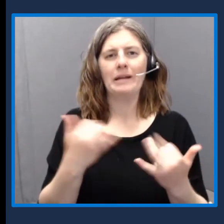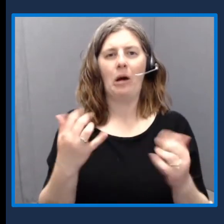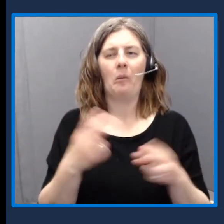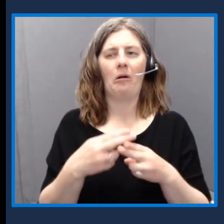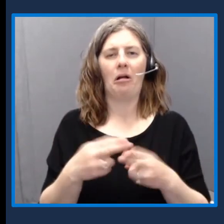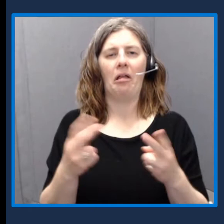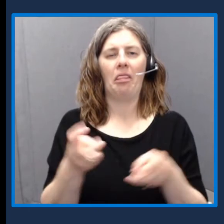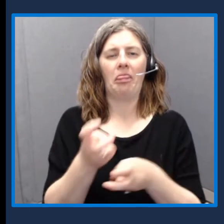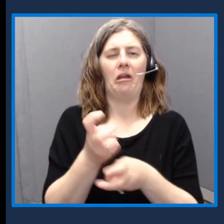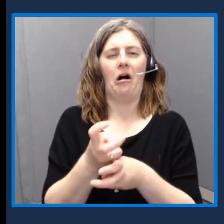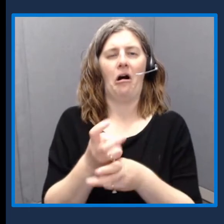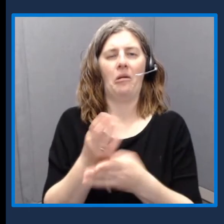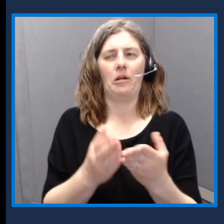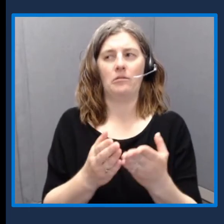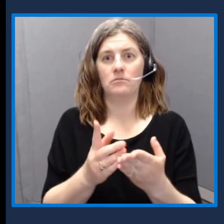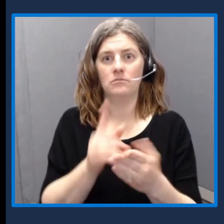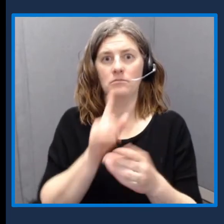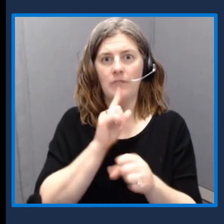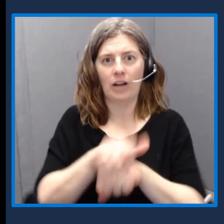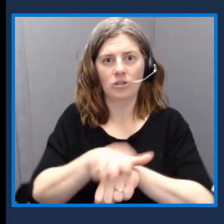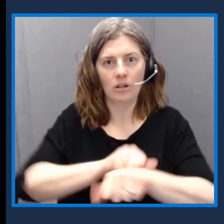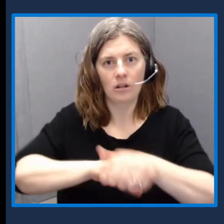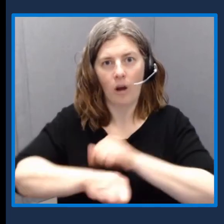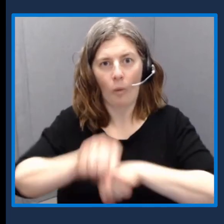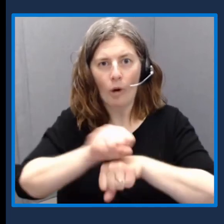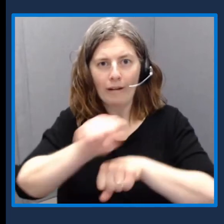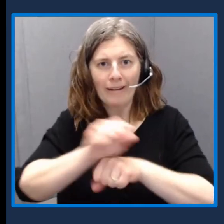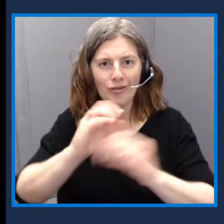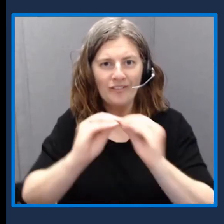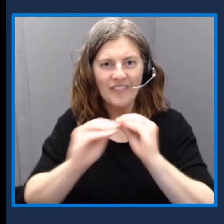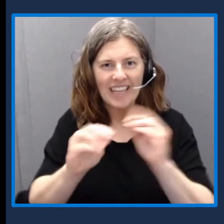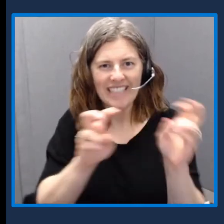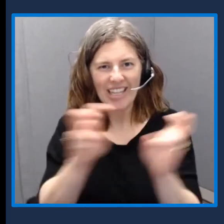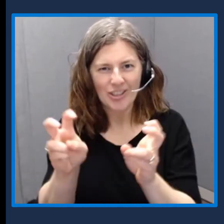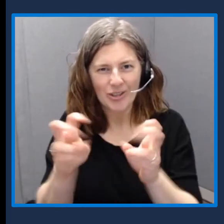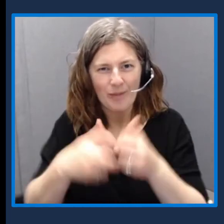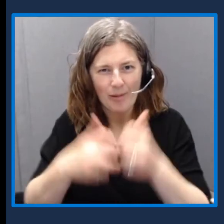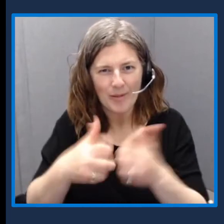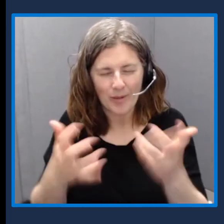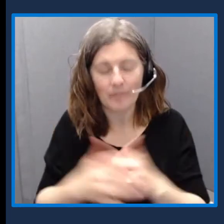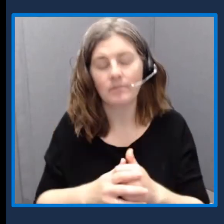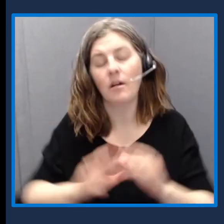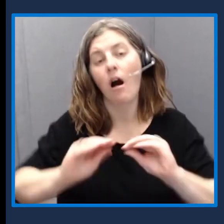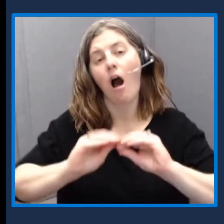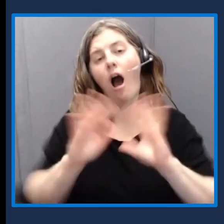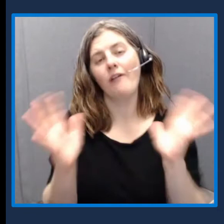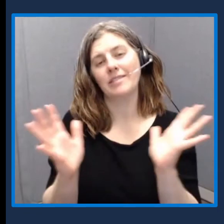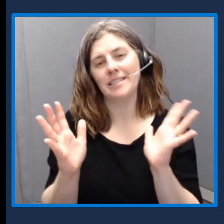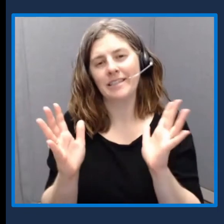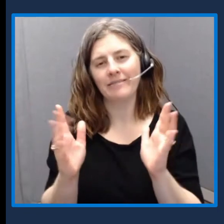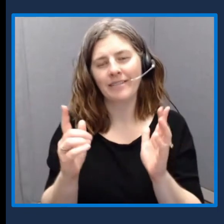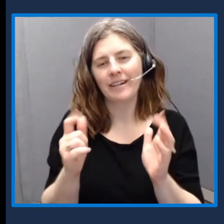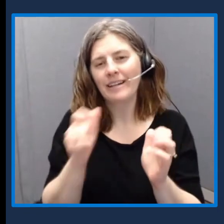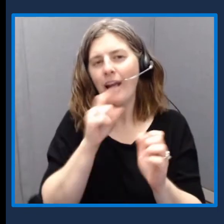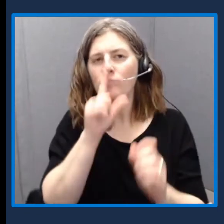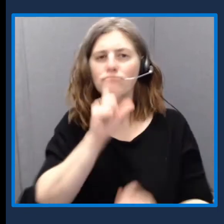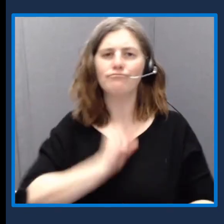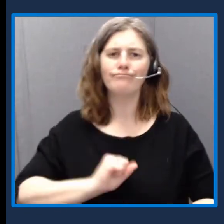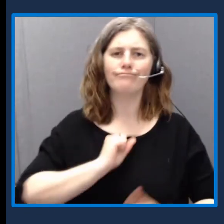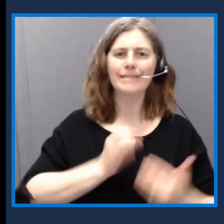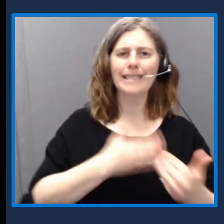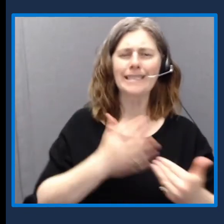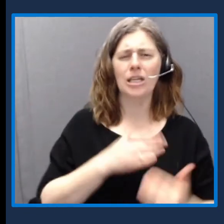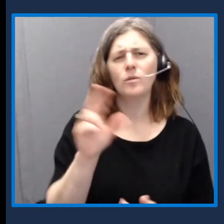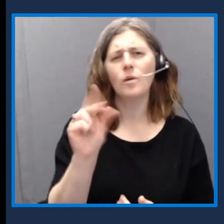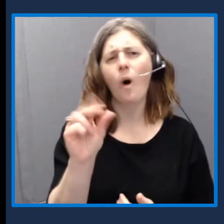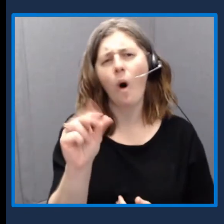fixing the issues. And so obviously this is not necessarily just a piece of cake. And to that point,